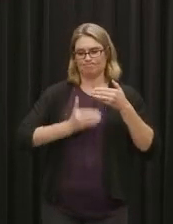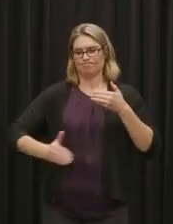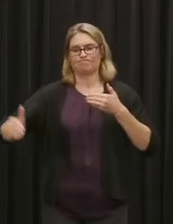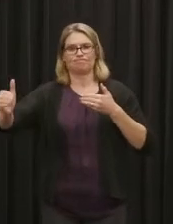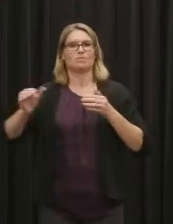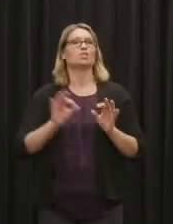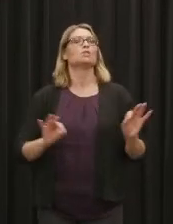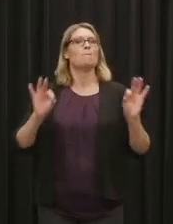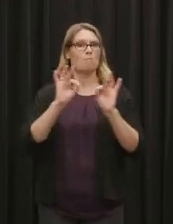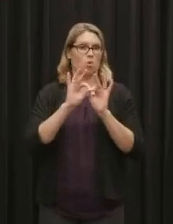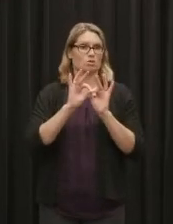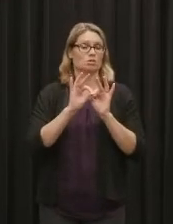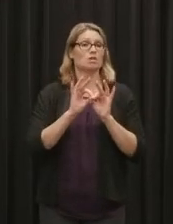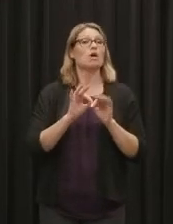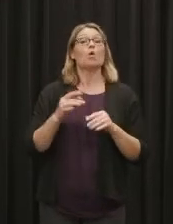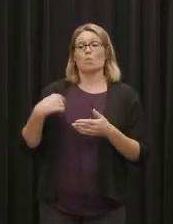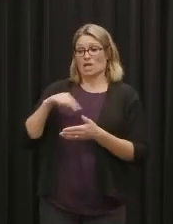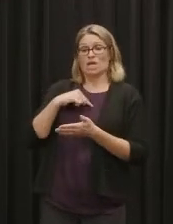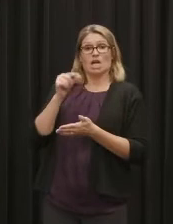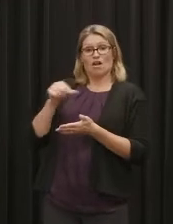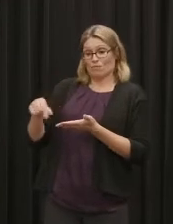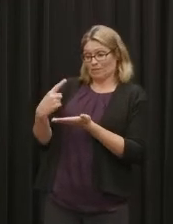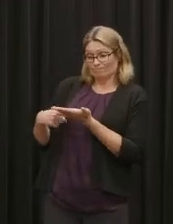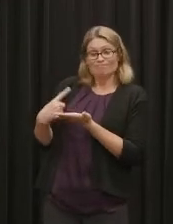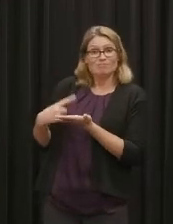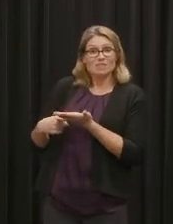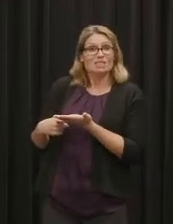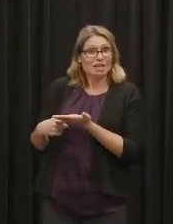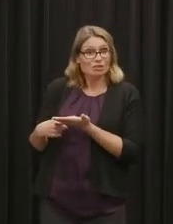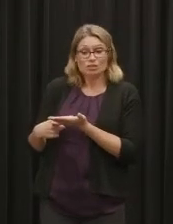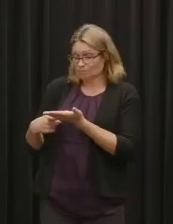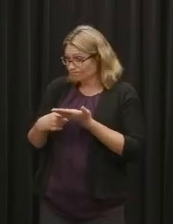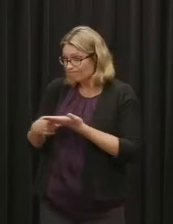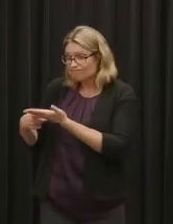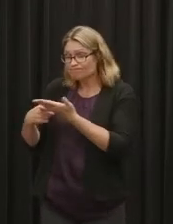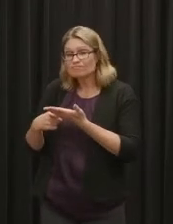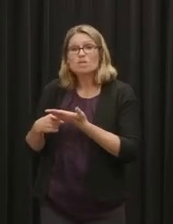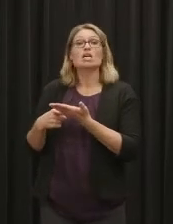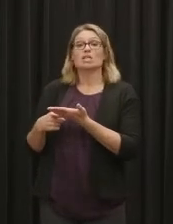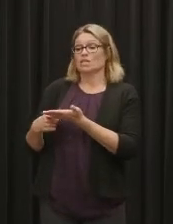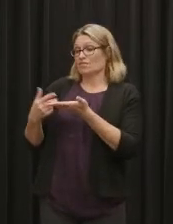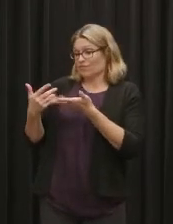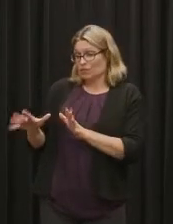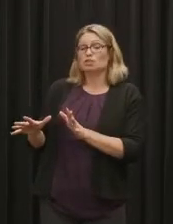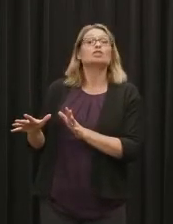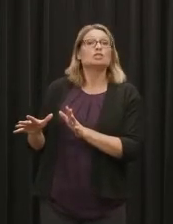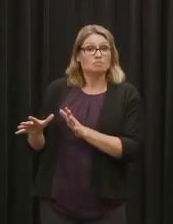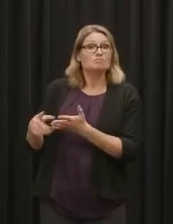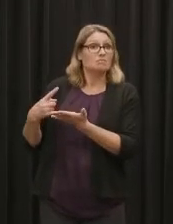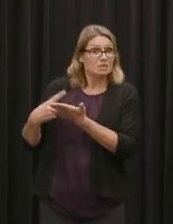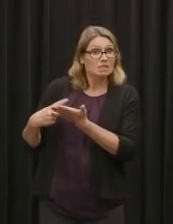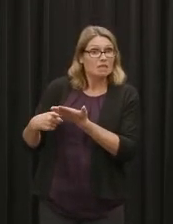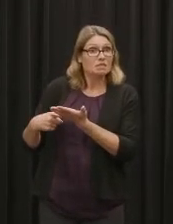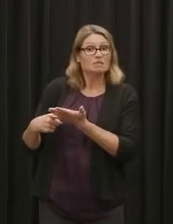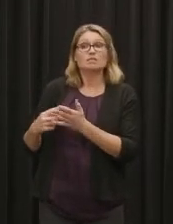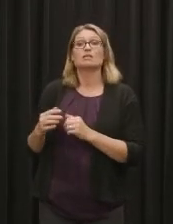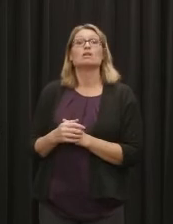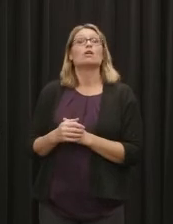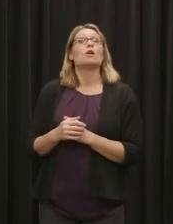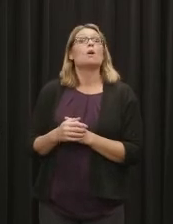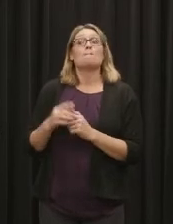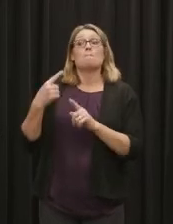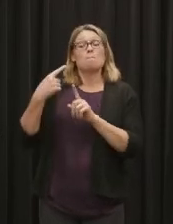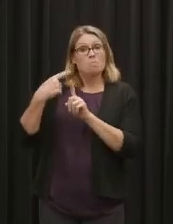with this. It was presented to COVID cabinet. It certainly came through cabinet, but more importantly, this has been done